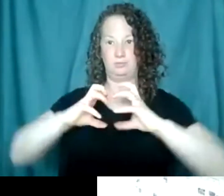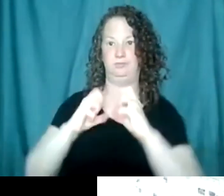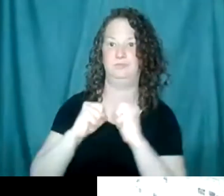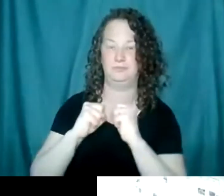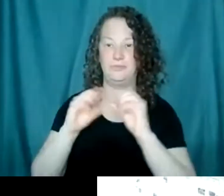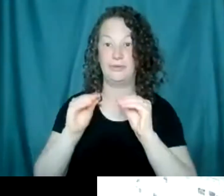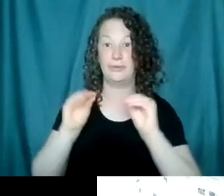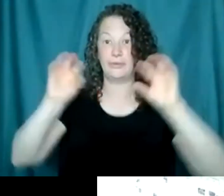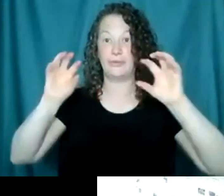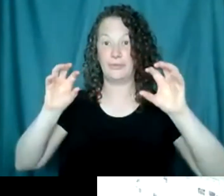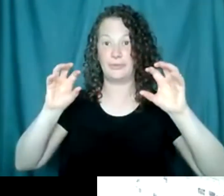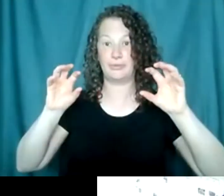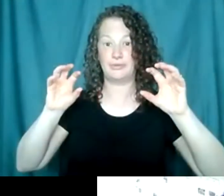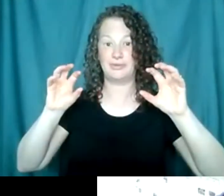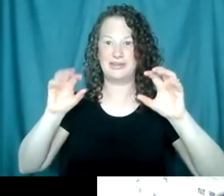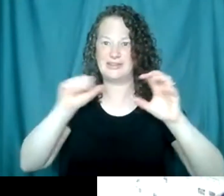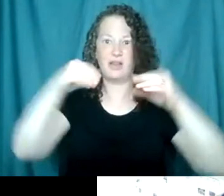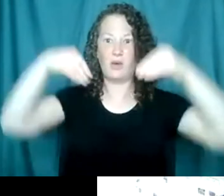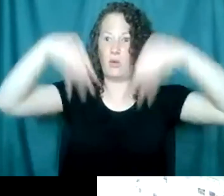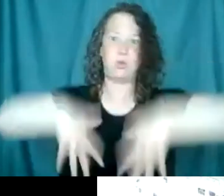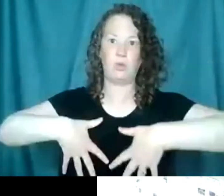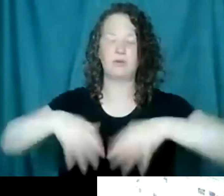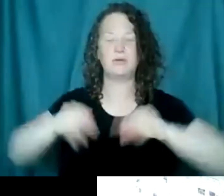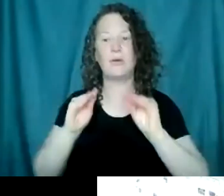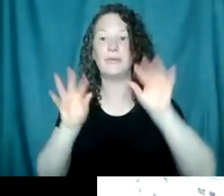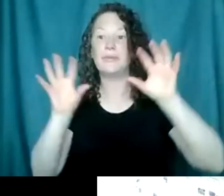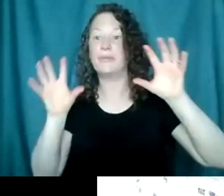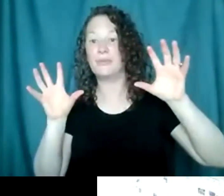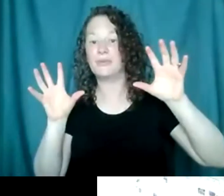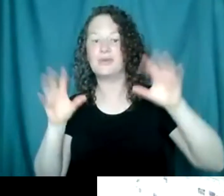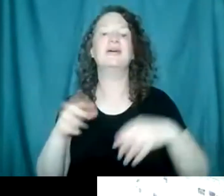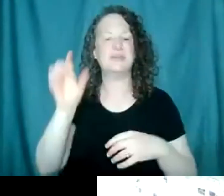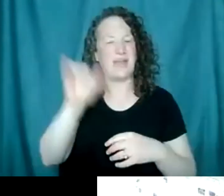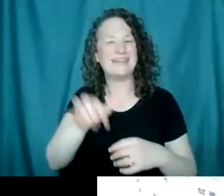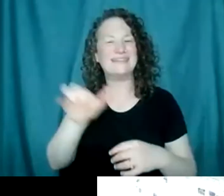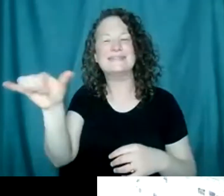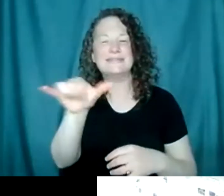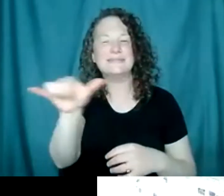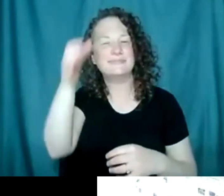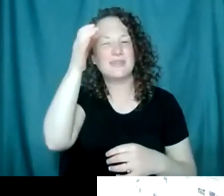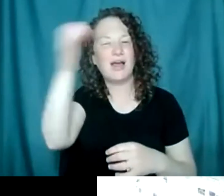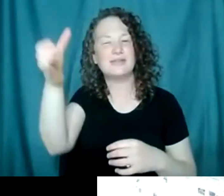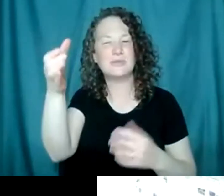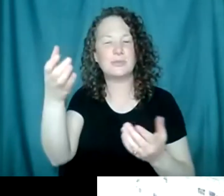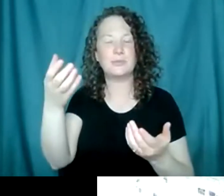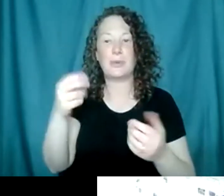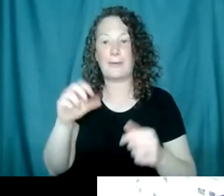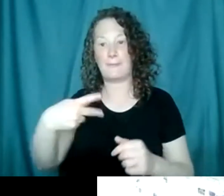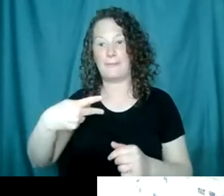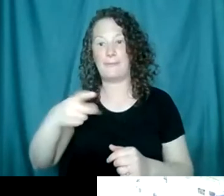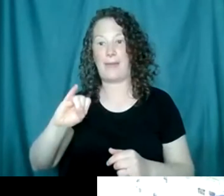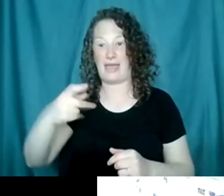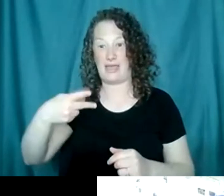just falling like it would on Earth. And so that's very similar to what would happen in a piping system. And